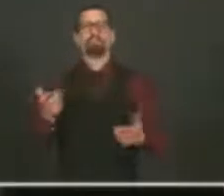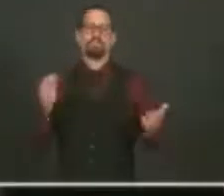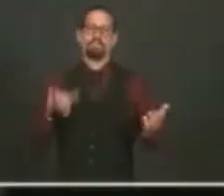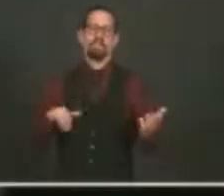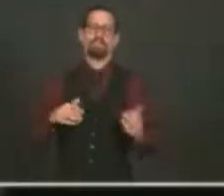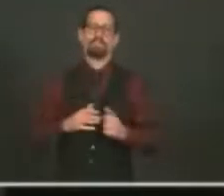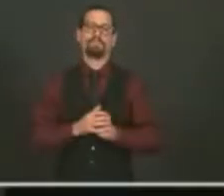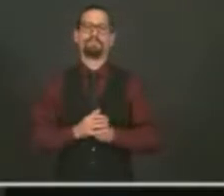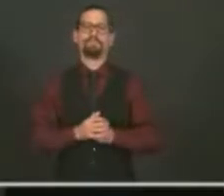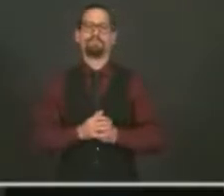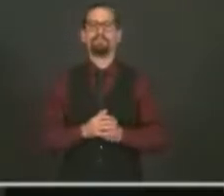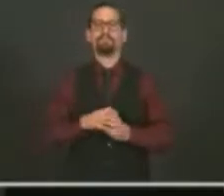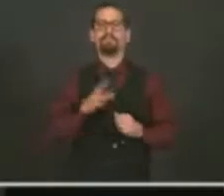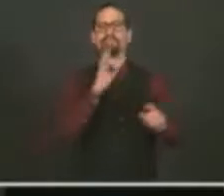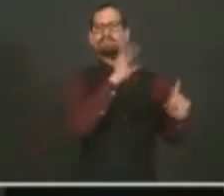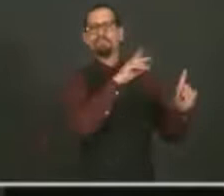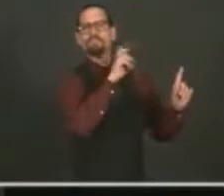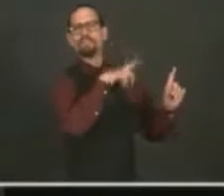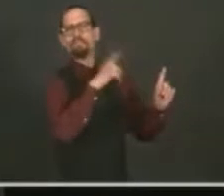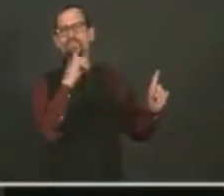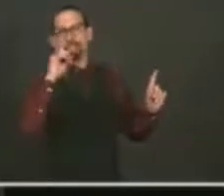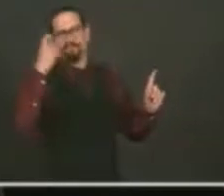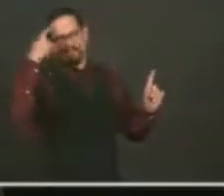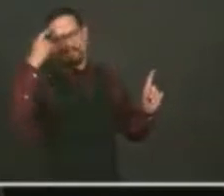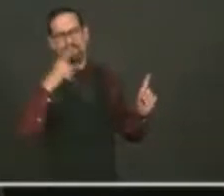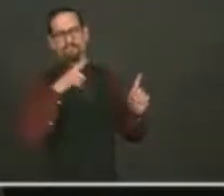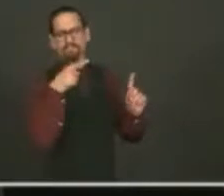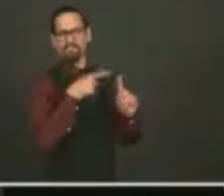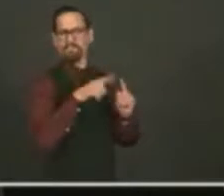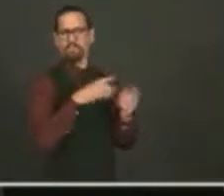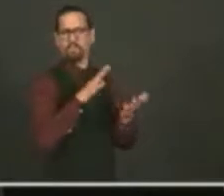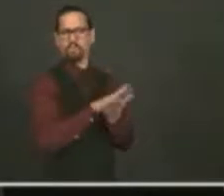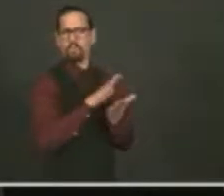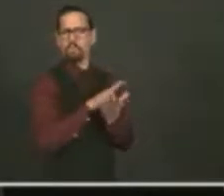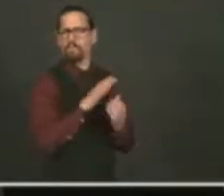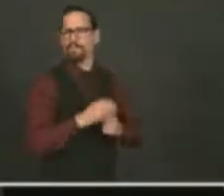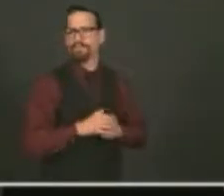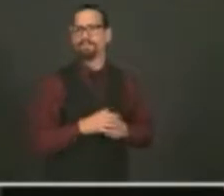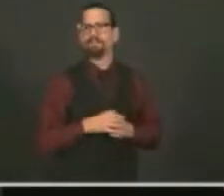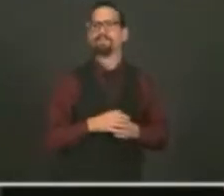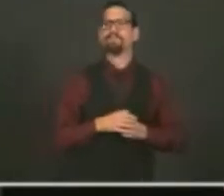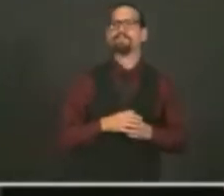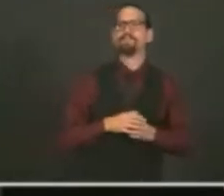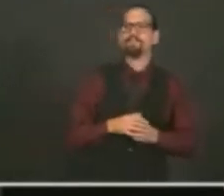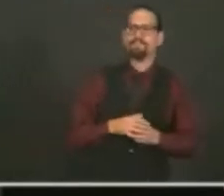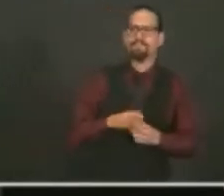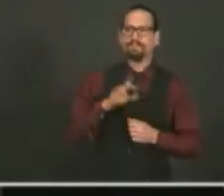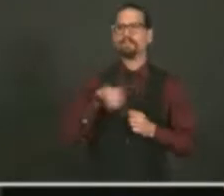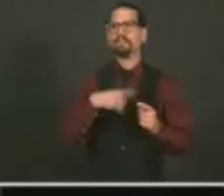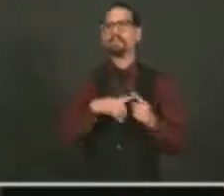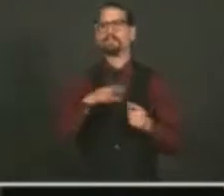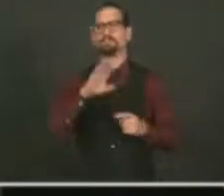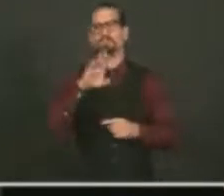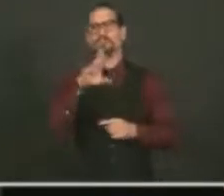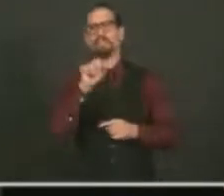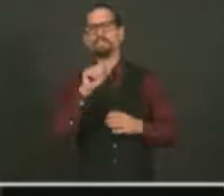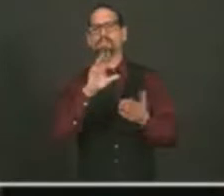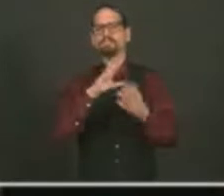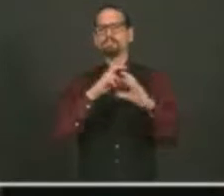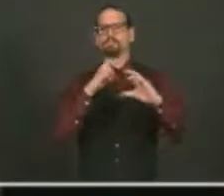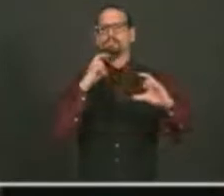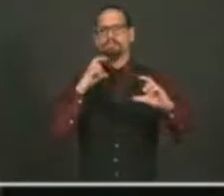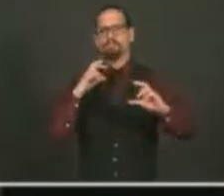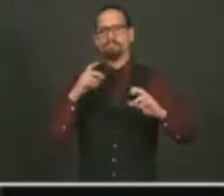And Governor, sorry, just one more thing on the schools. We've been asked, I know you got asked this about buses a couple weeks ago. What do you tell people who are in classrooms, the windows are going to be